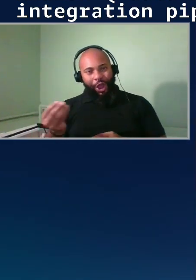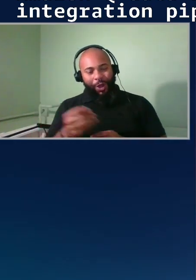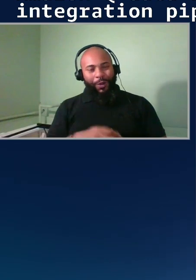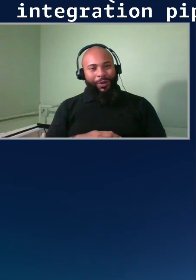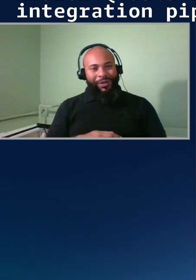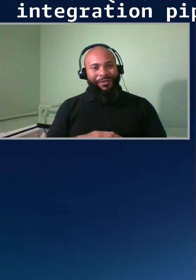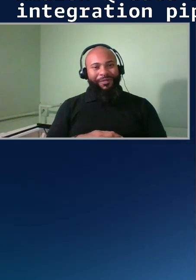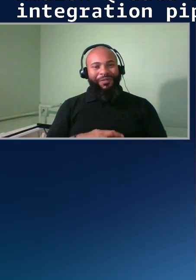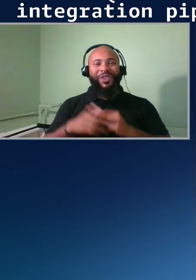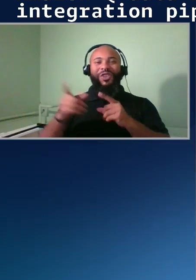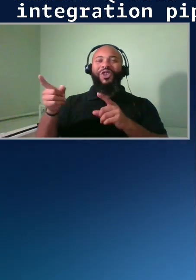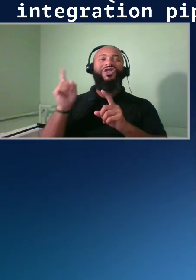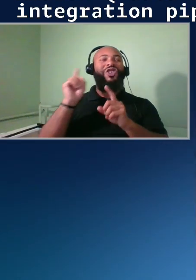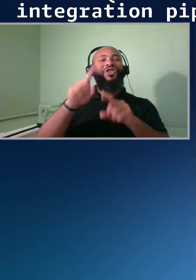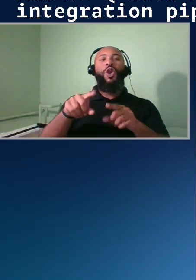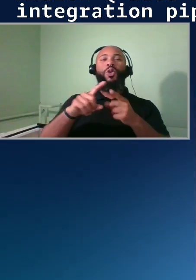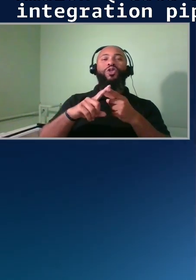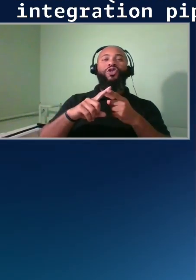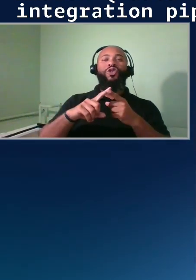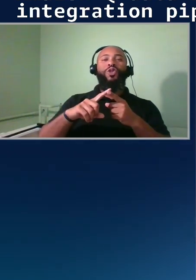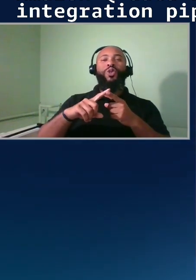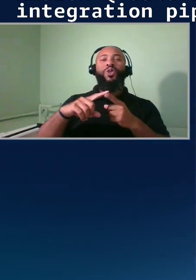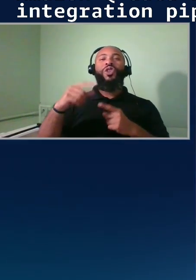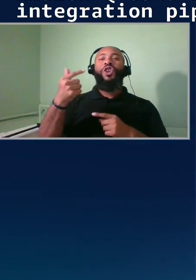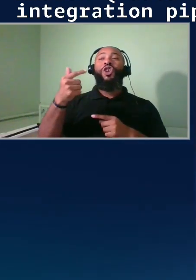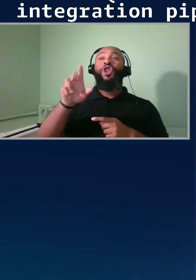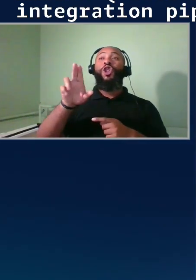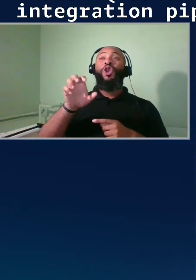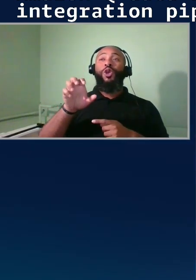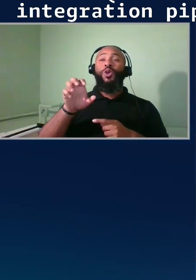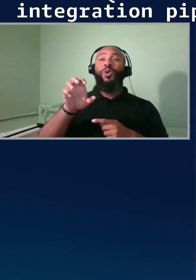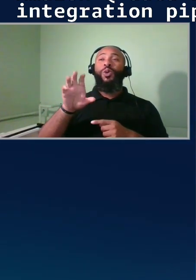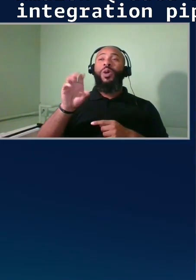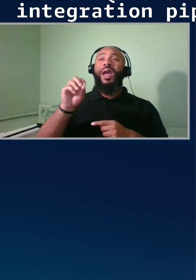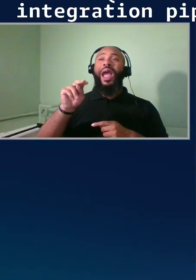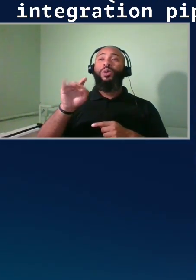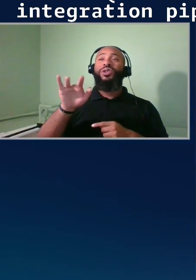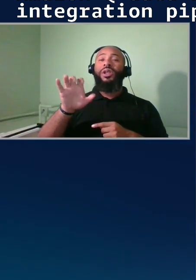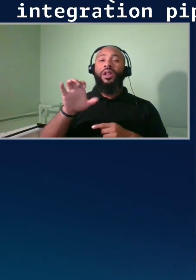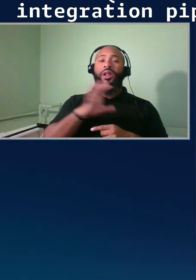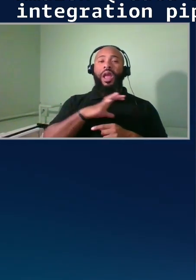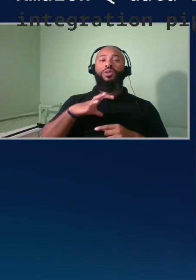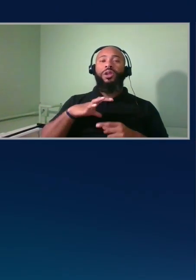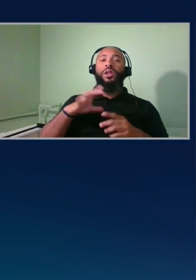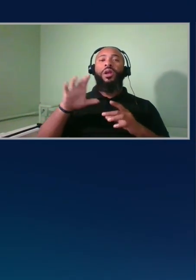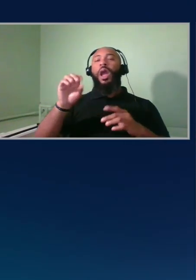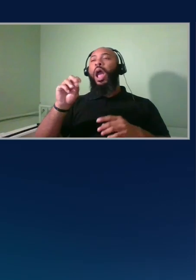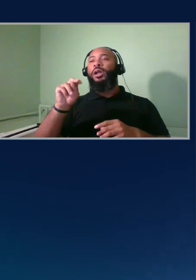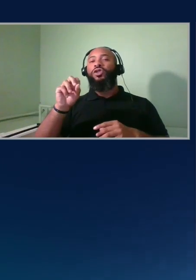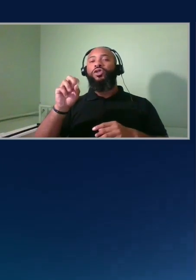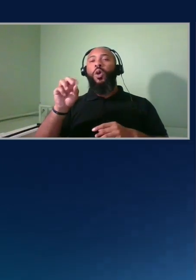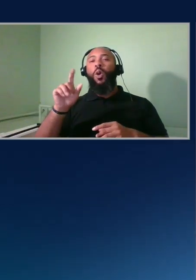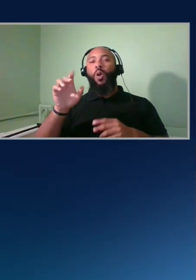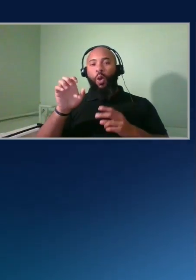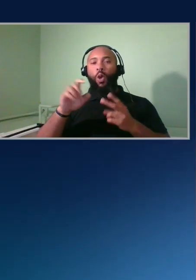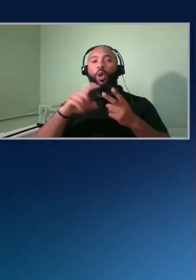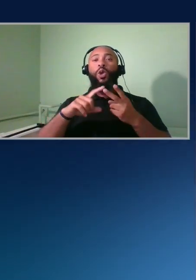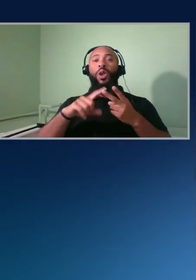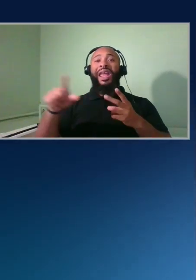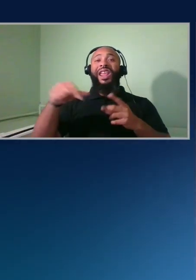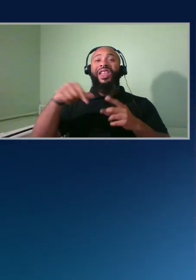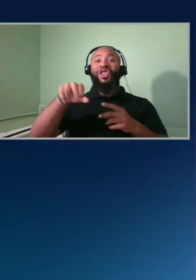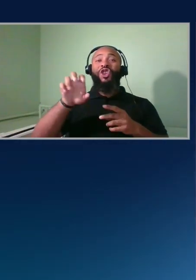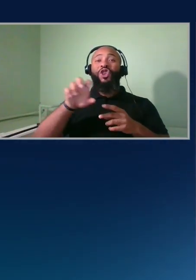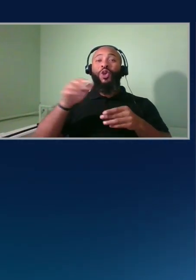Just go to the Glue console. Go to the Glue console and open up the Q window. And in the Q window, you can get started with asking anything. You can